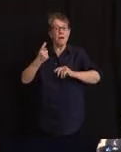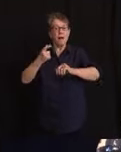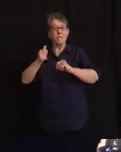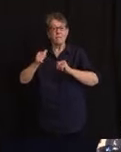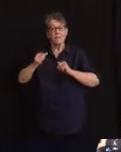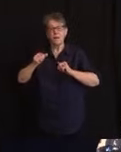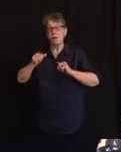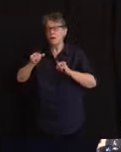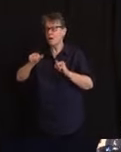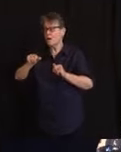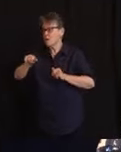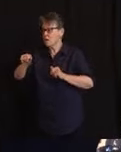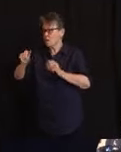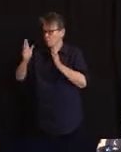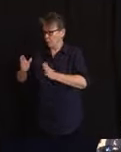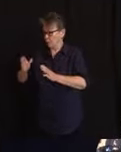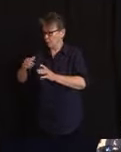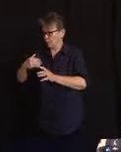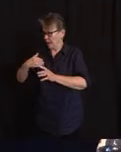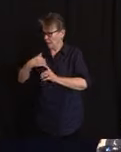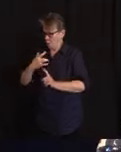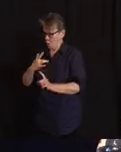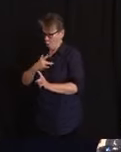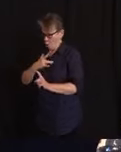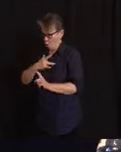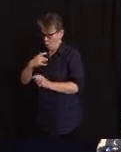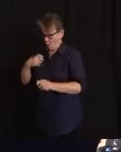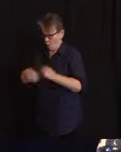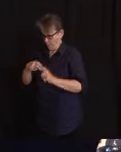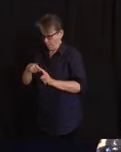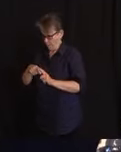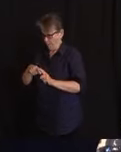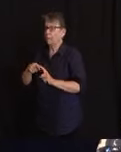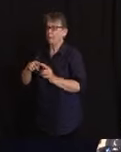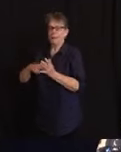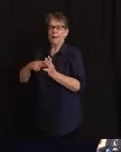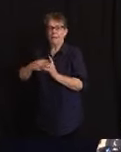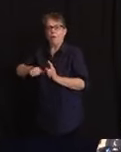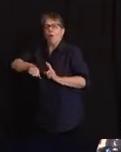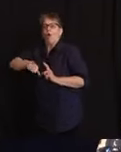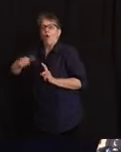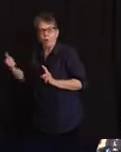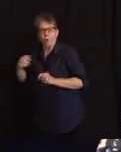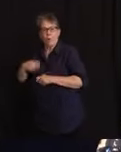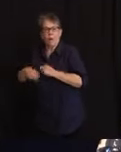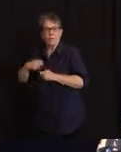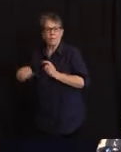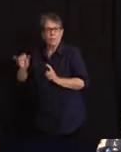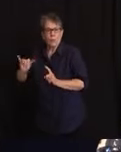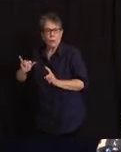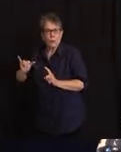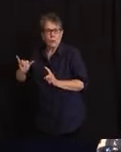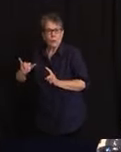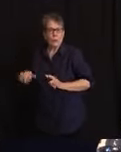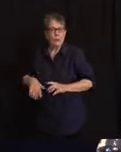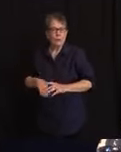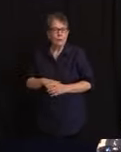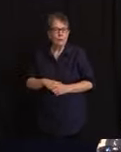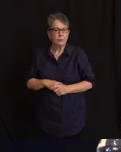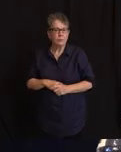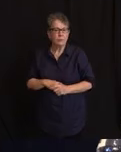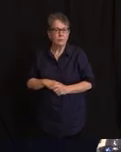100. But 37% of the cases, or 533, had diabetes